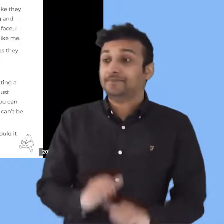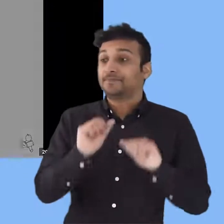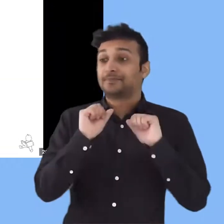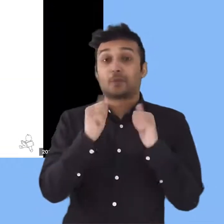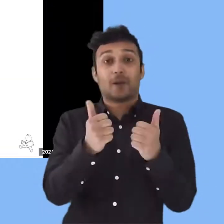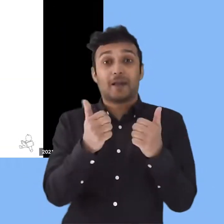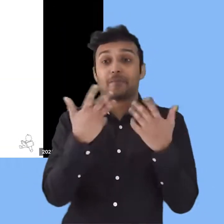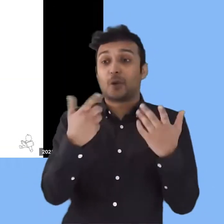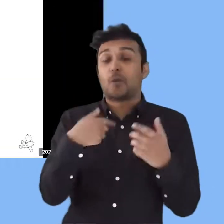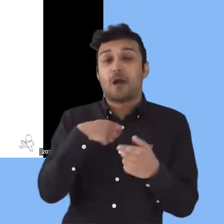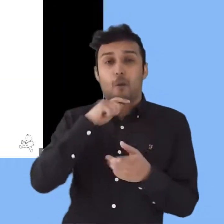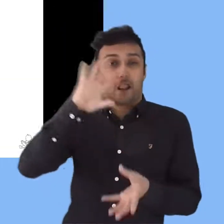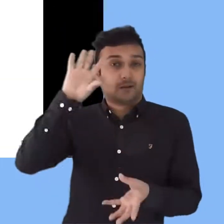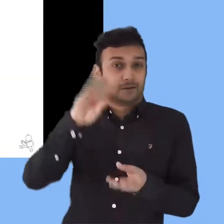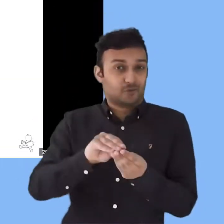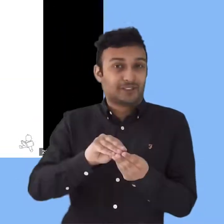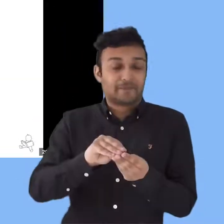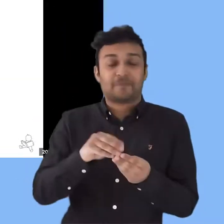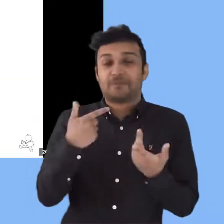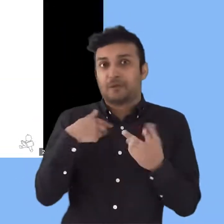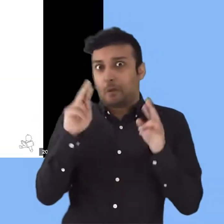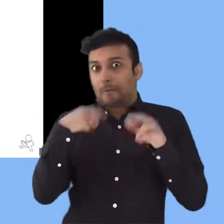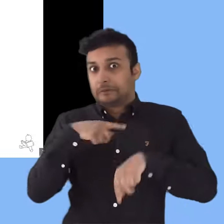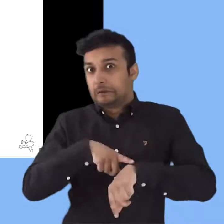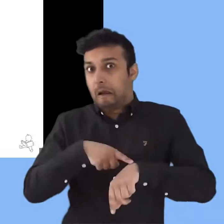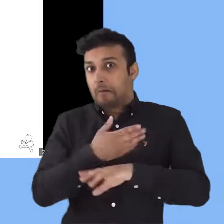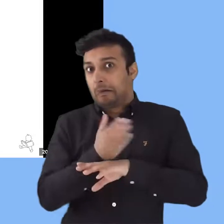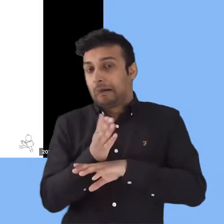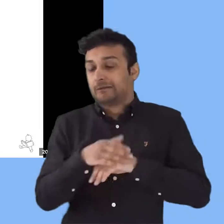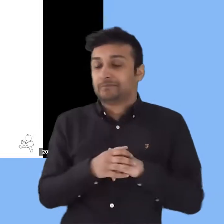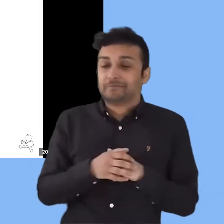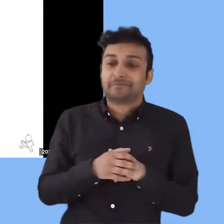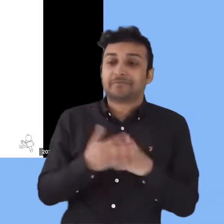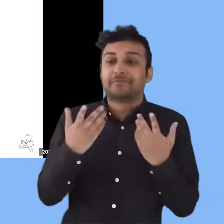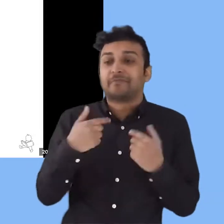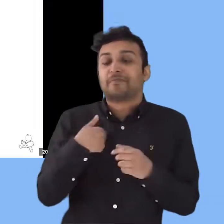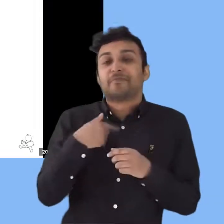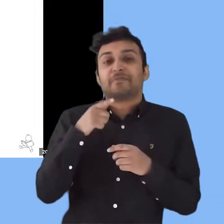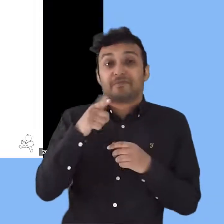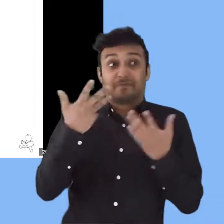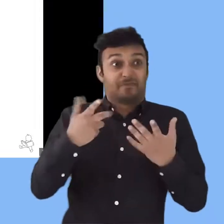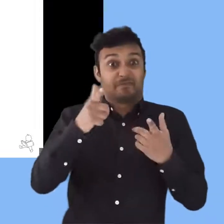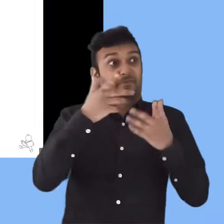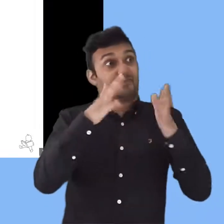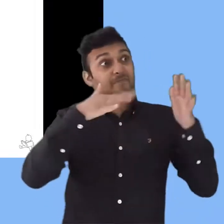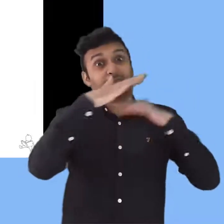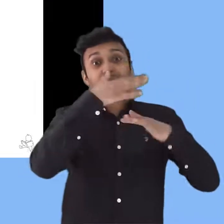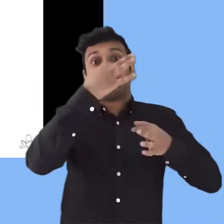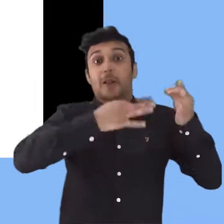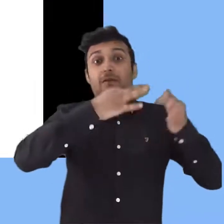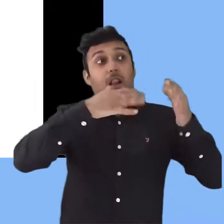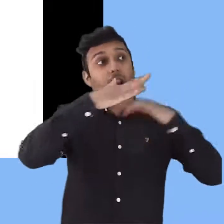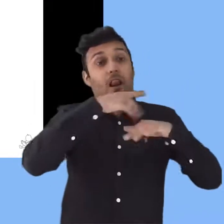Okay, so let me recap my main points. I hope I'm on time. The current broader political climate suggests that